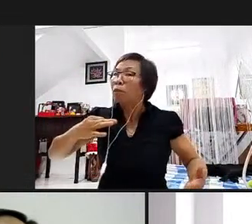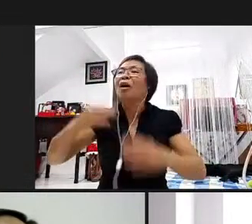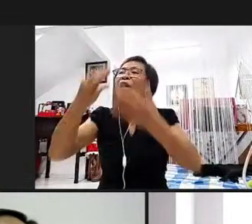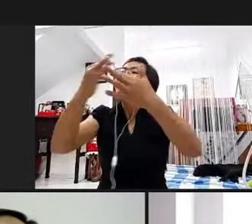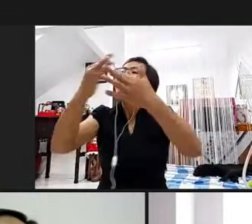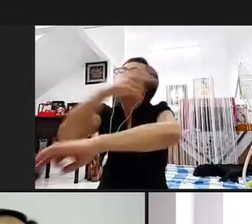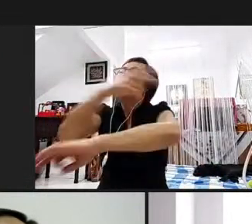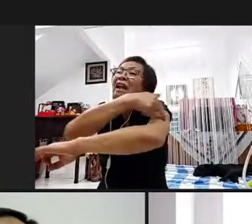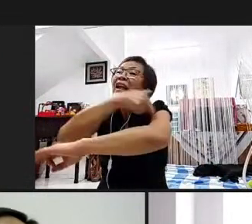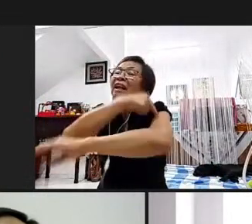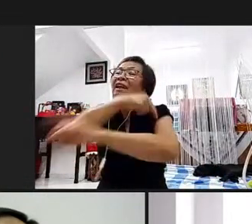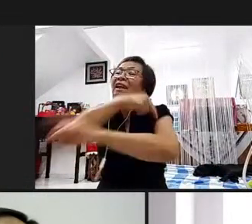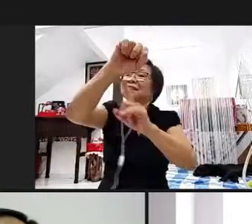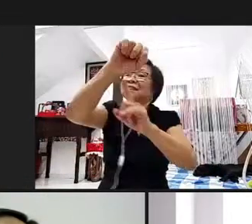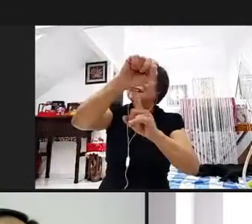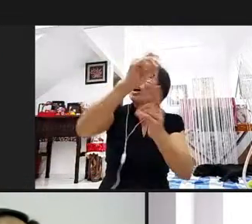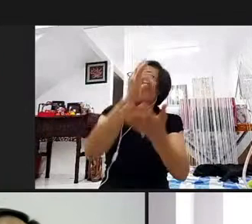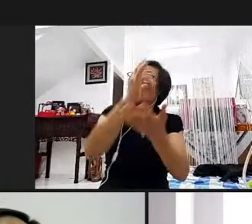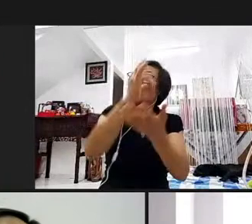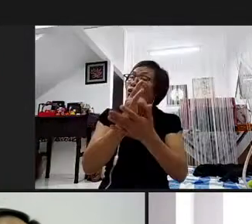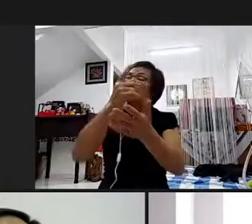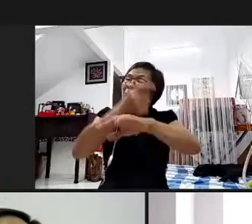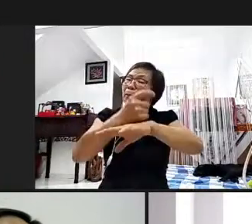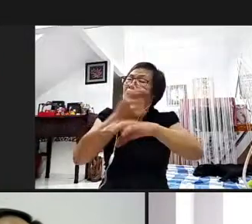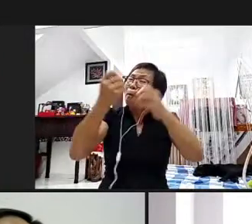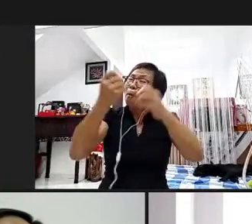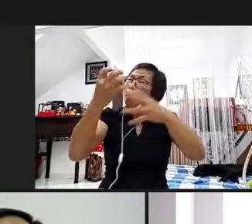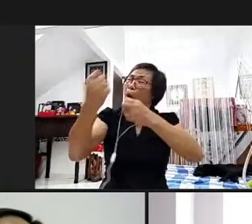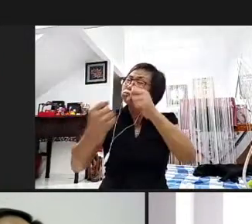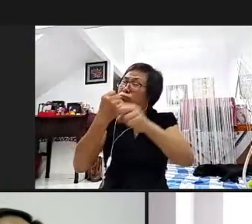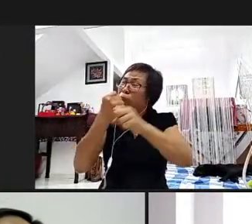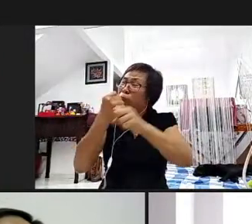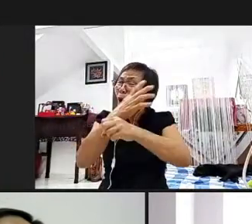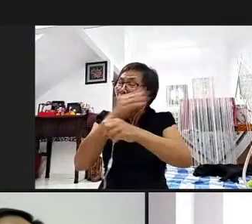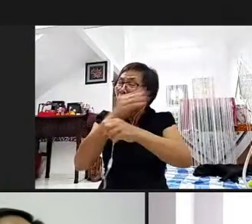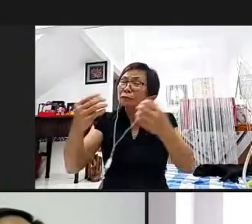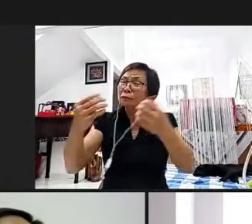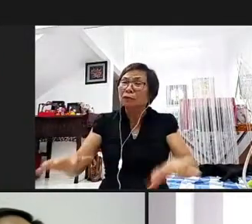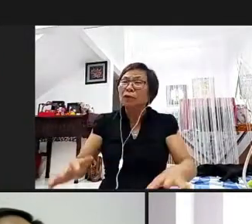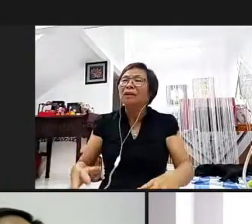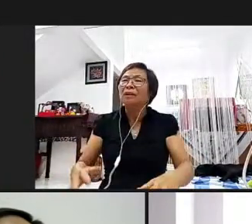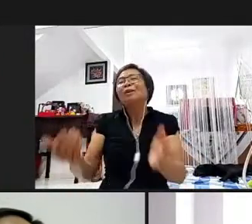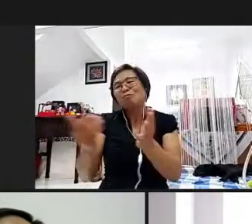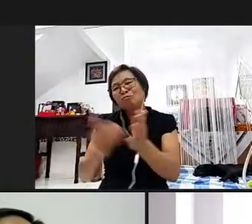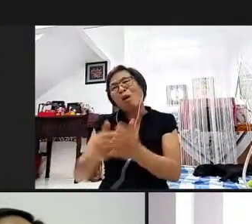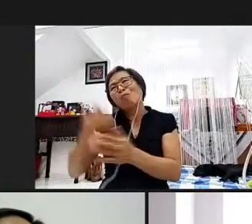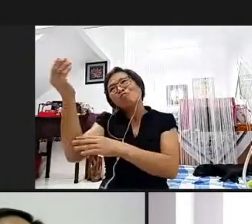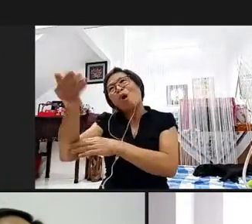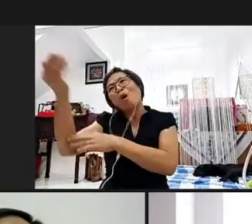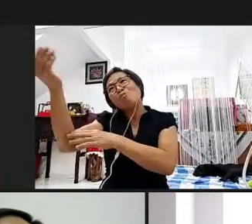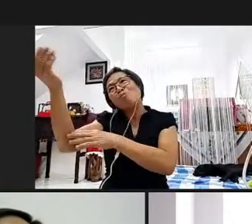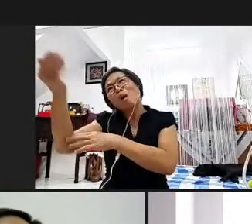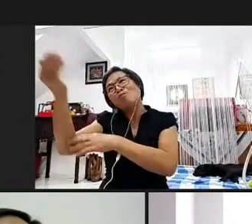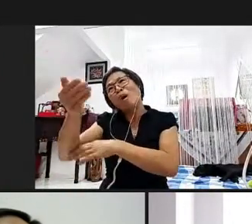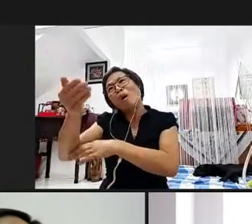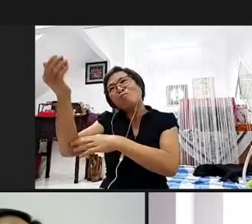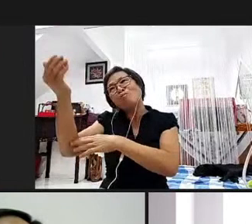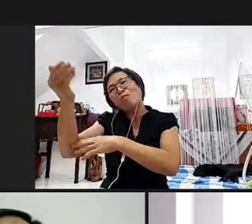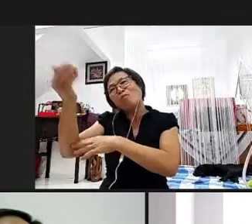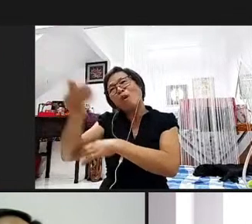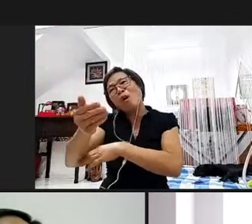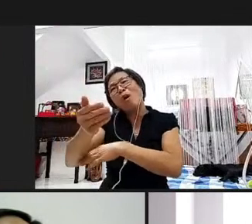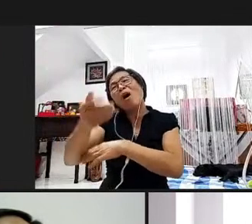our Sentul Buddhist Temple for many years, and naturally also a regular speaker who gives talks and